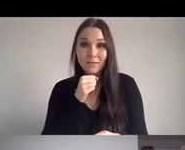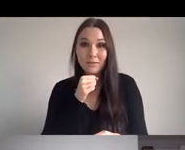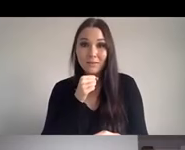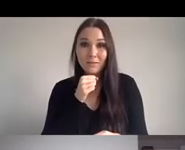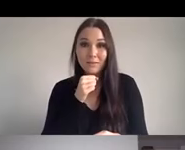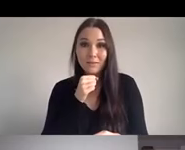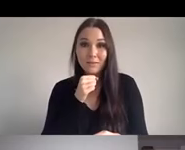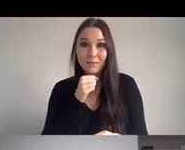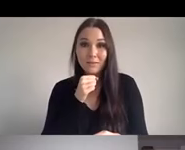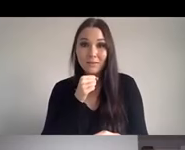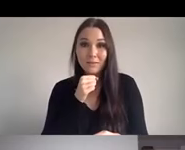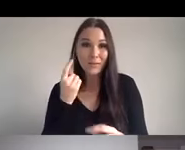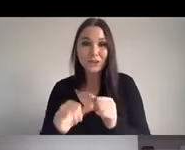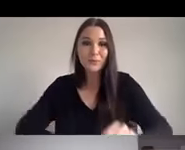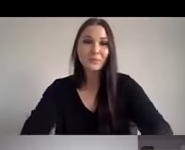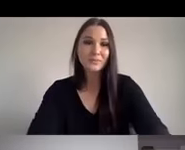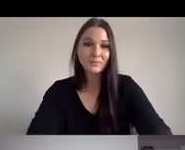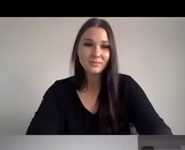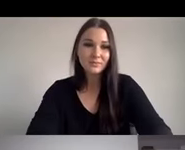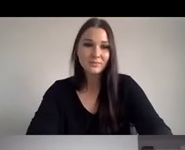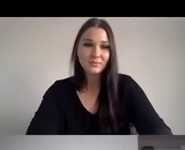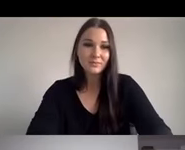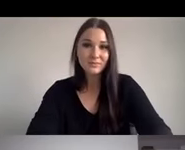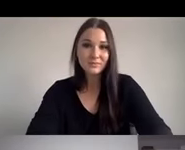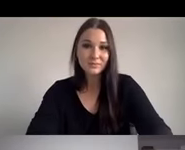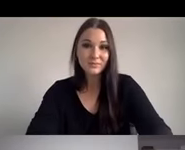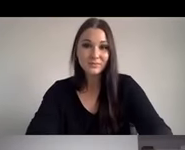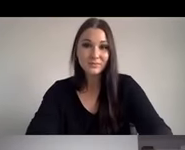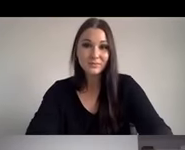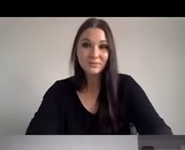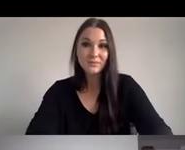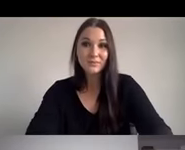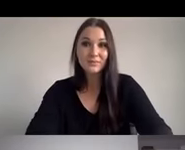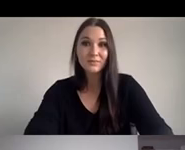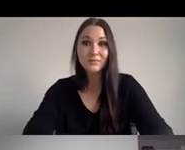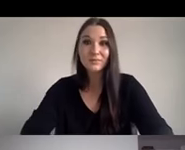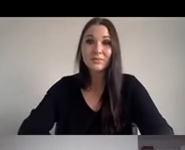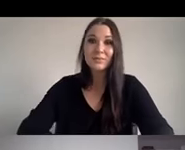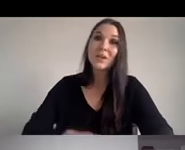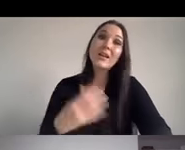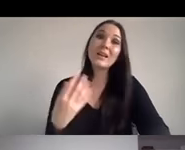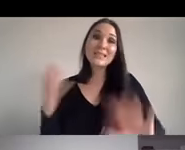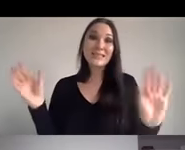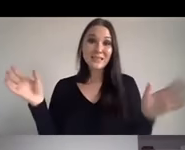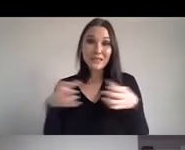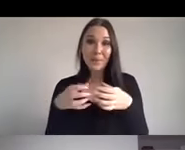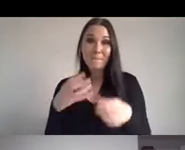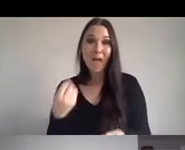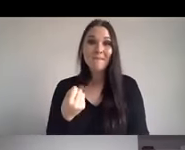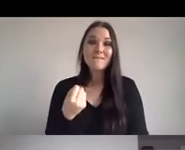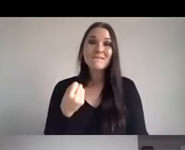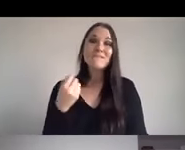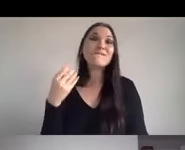my other headsets in a minute, but I will do it like this. Okay, so we have a team of 40 engineers.